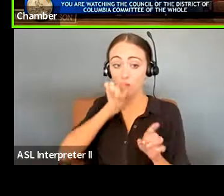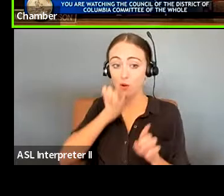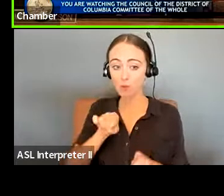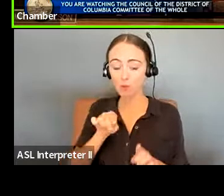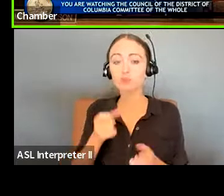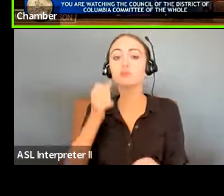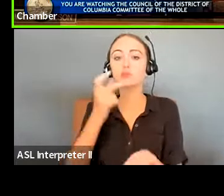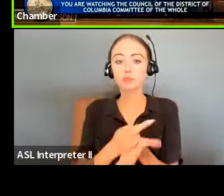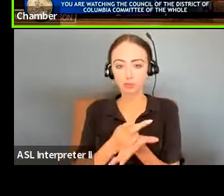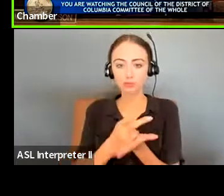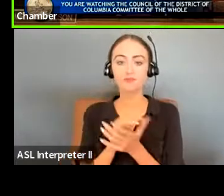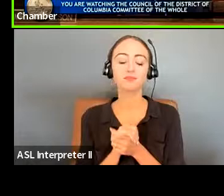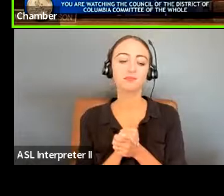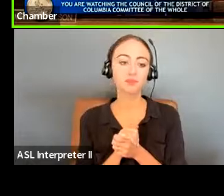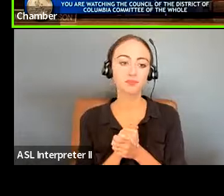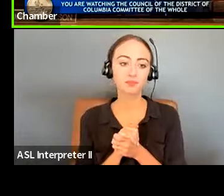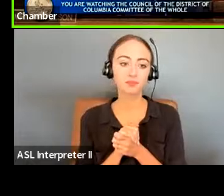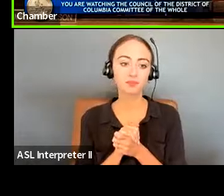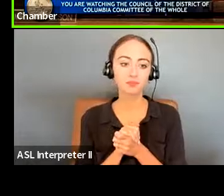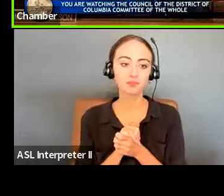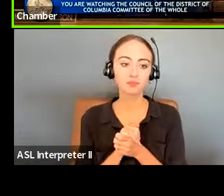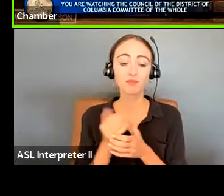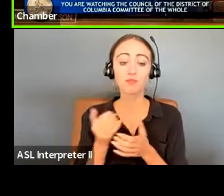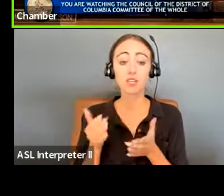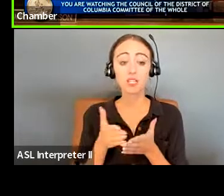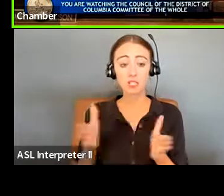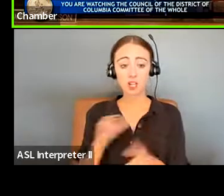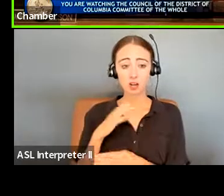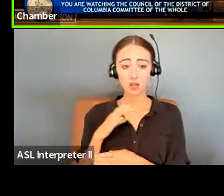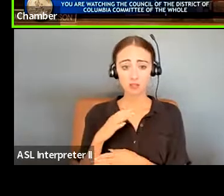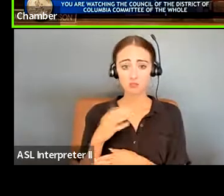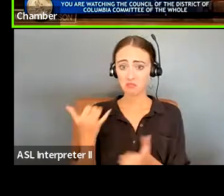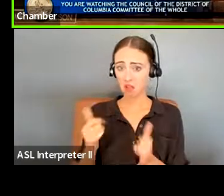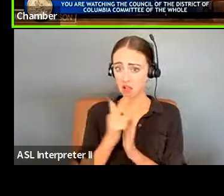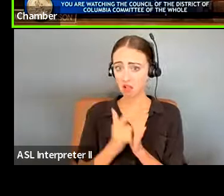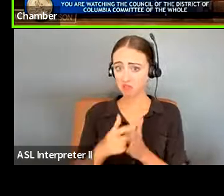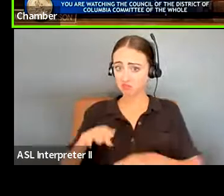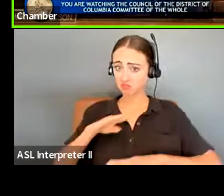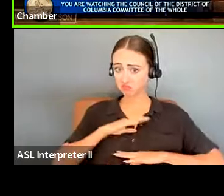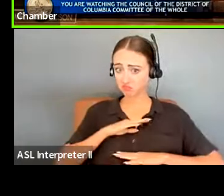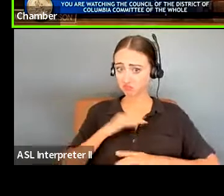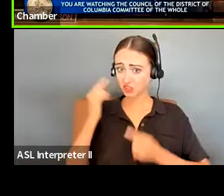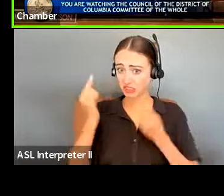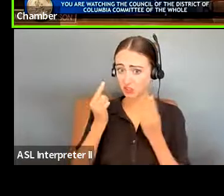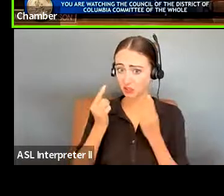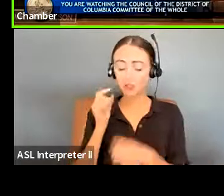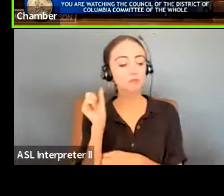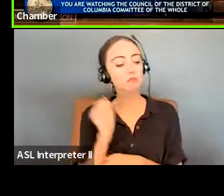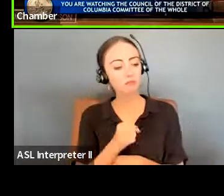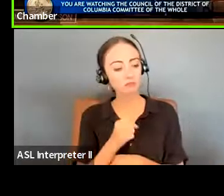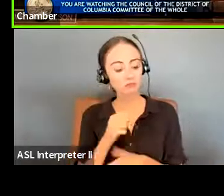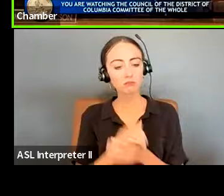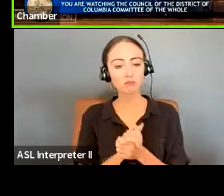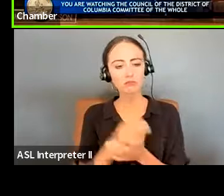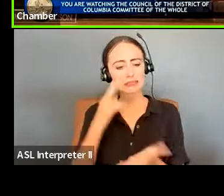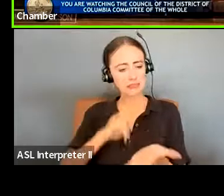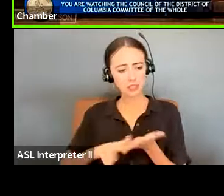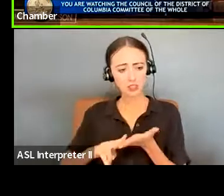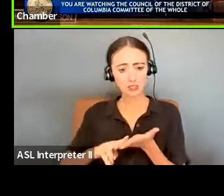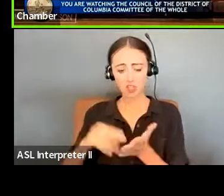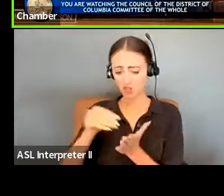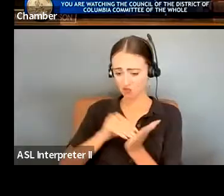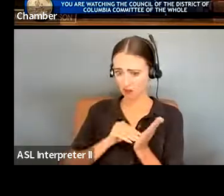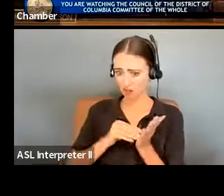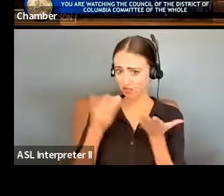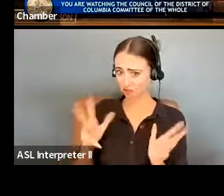approved unanimously. Madam General Counsel, is the measure legally and technically sufficient for our consideration? Yes, it is. Madam Secretary, is the record